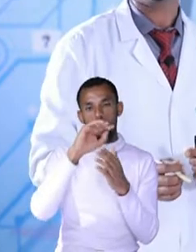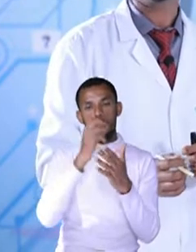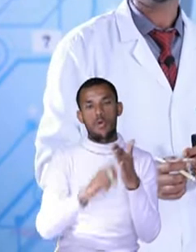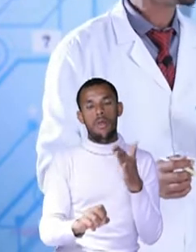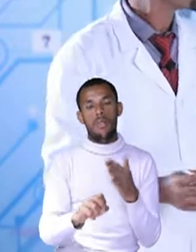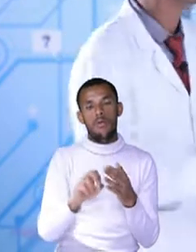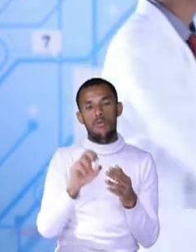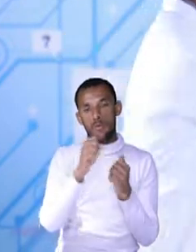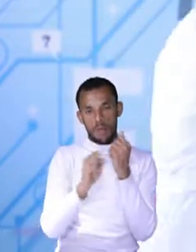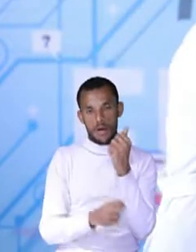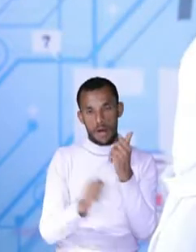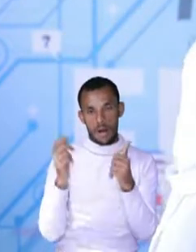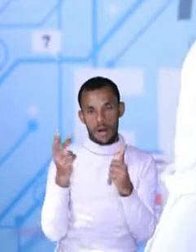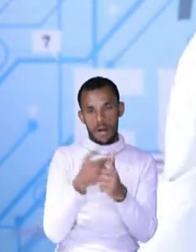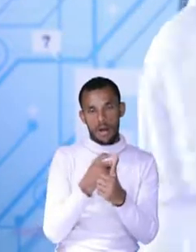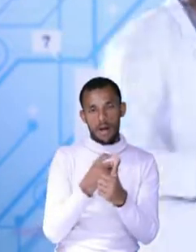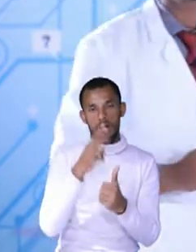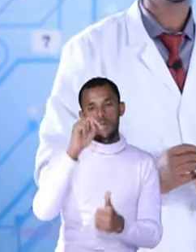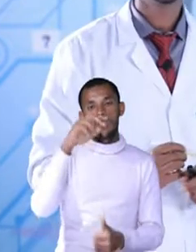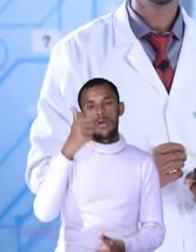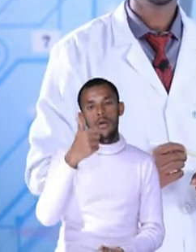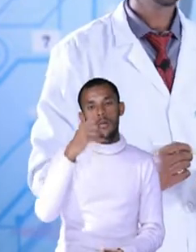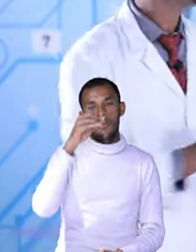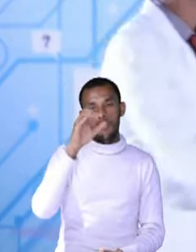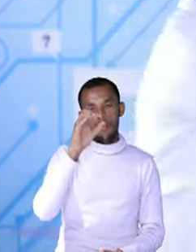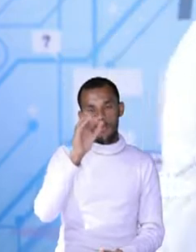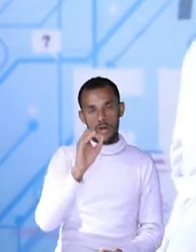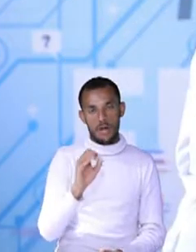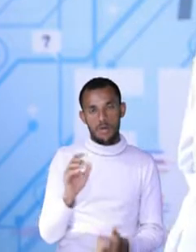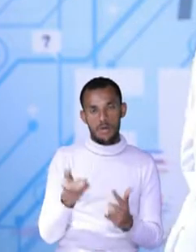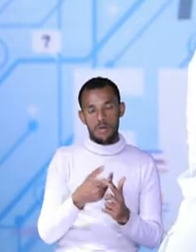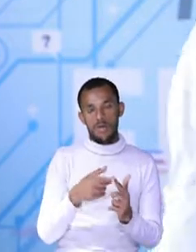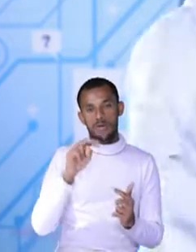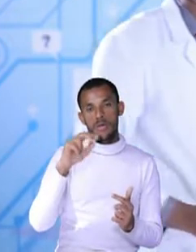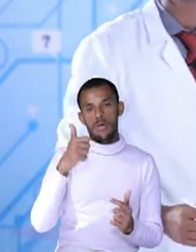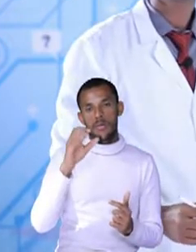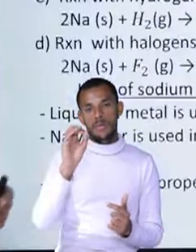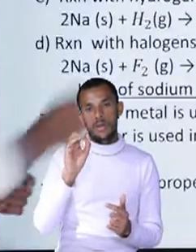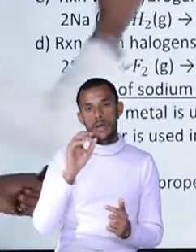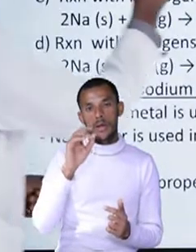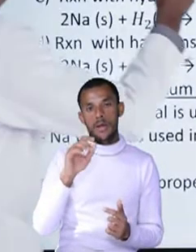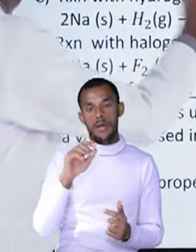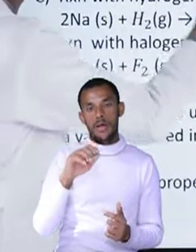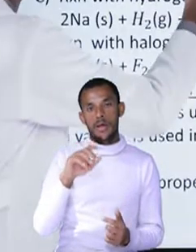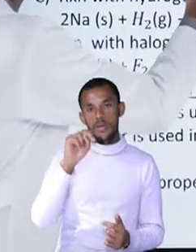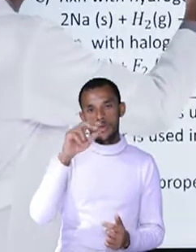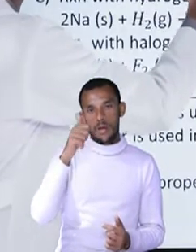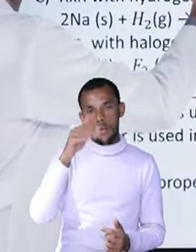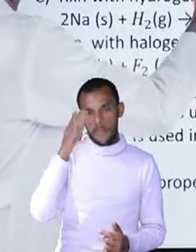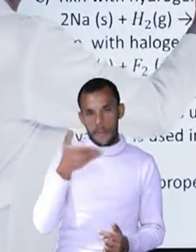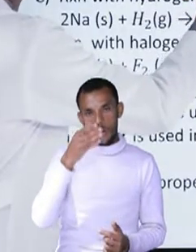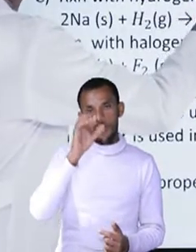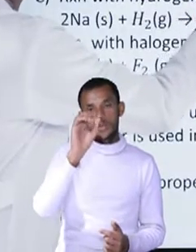products can be formed. 1, sodium peroxide. 2, sodium oxide. Sodium peroxide